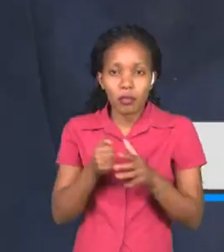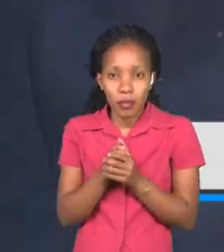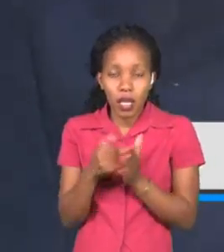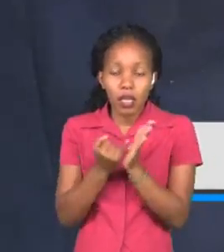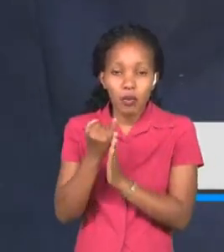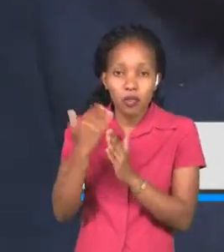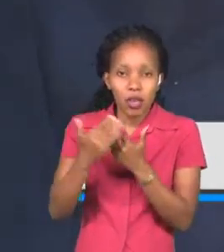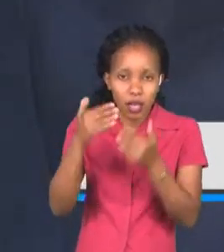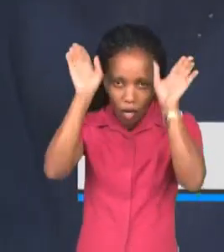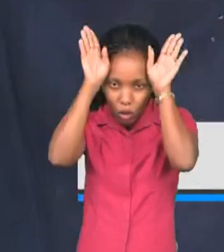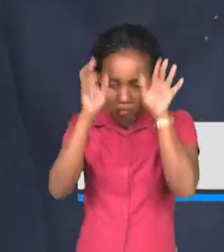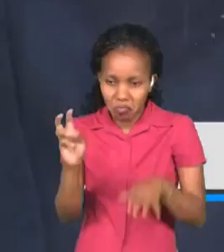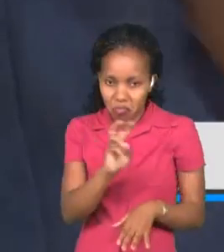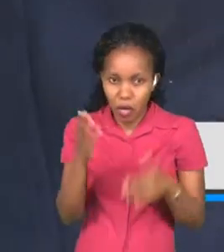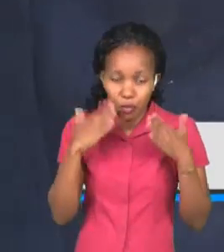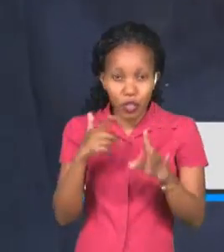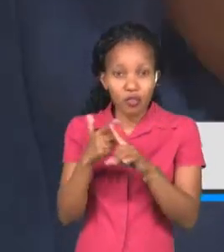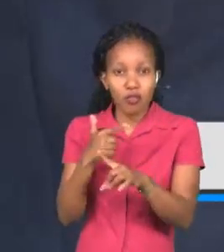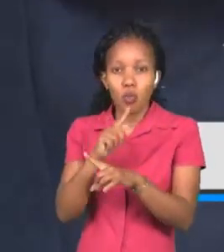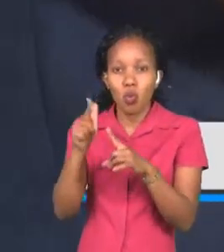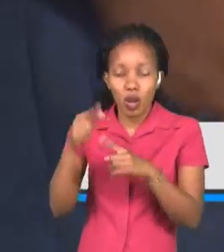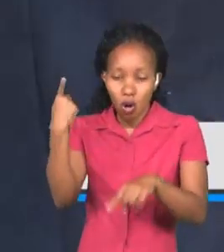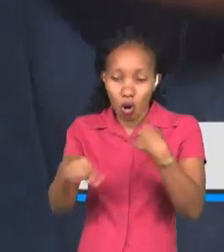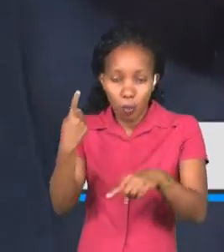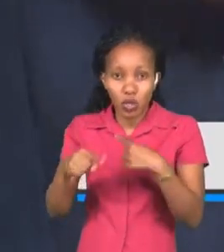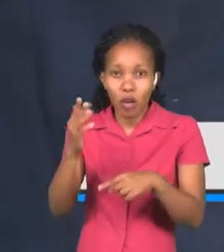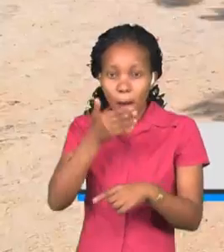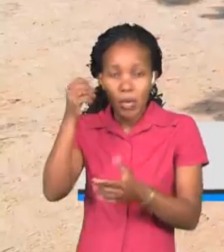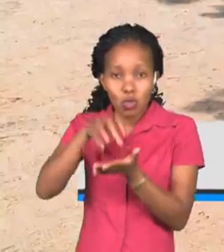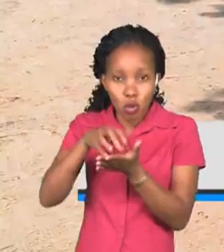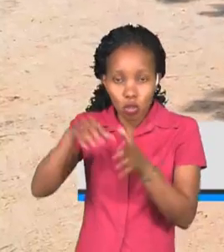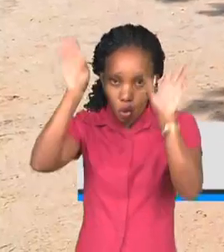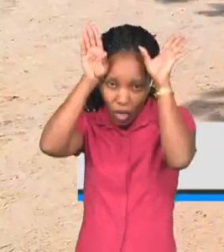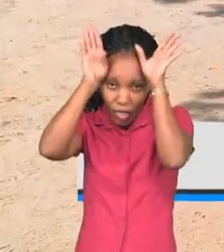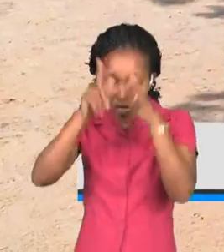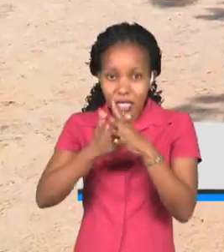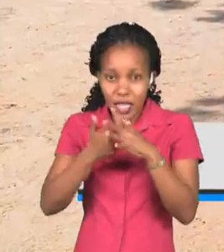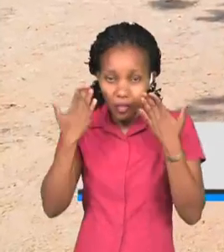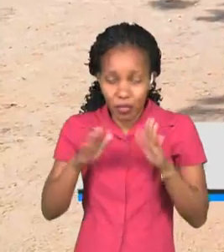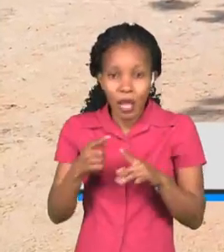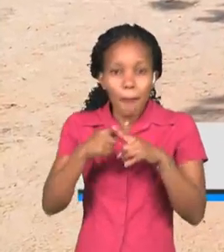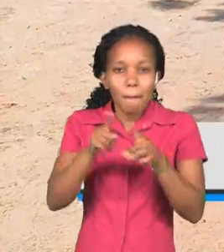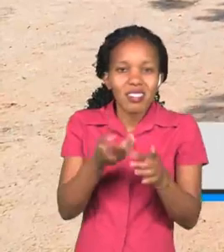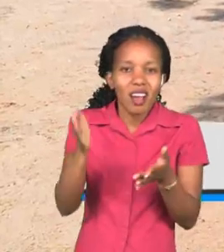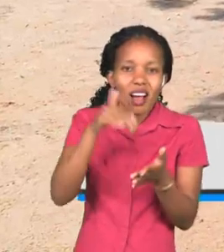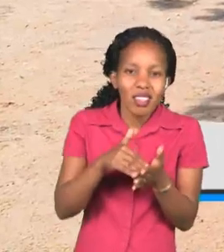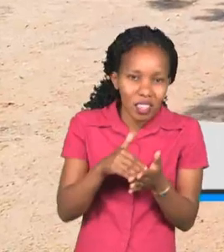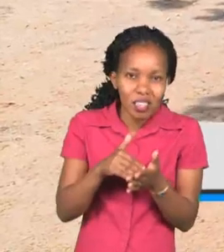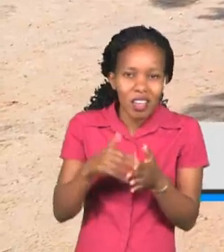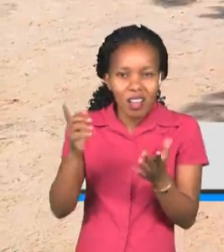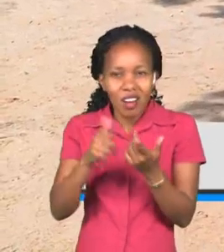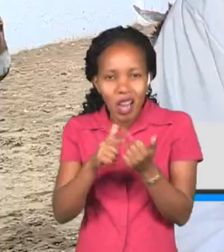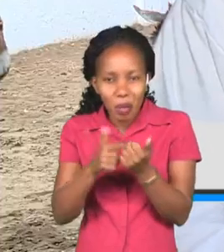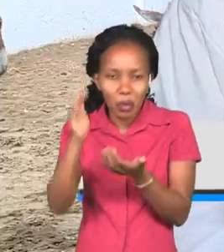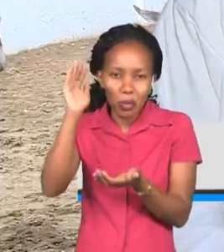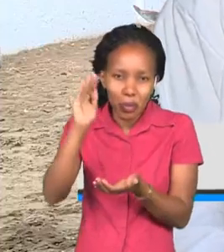donkey care has been observed since the annual competition for the best conditioned donkey was started. But then again, their population is